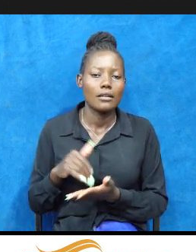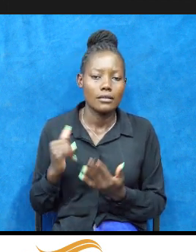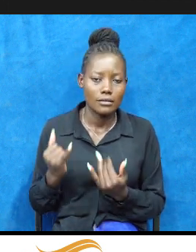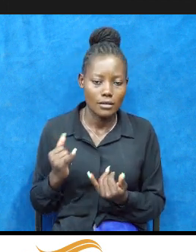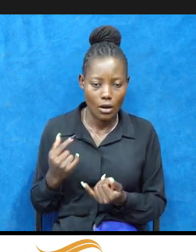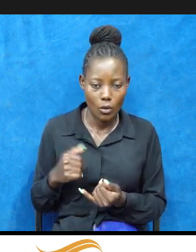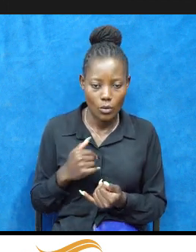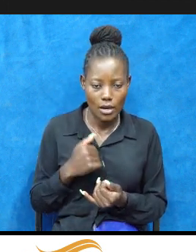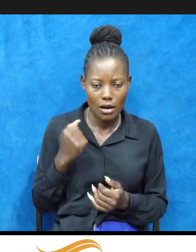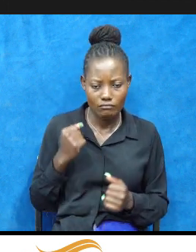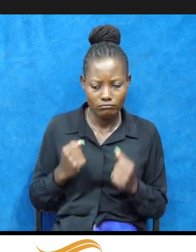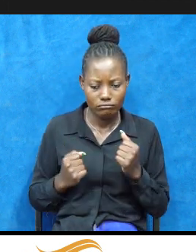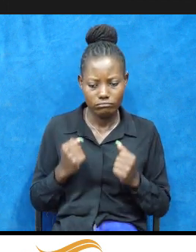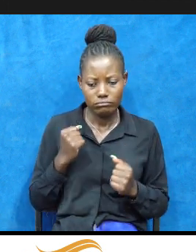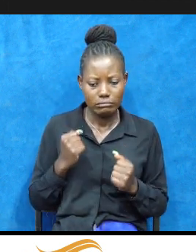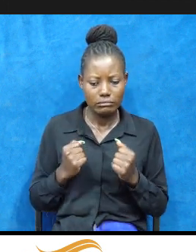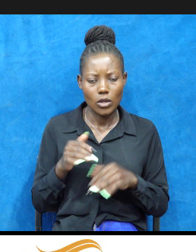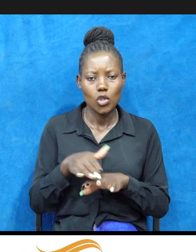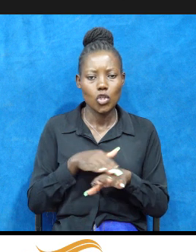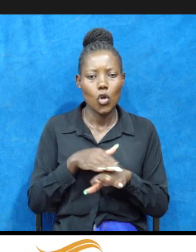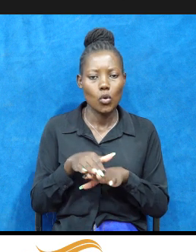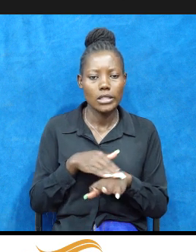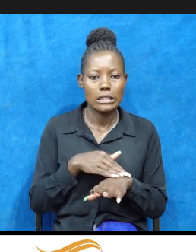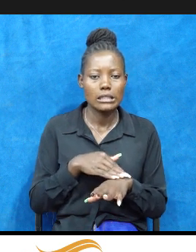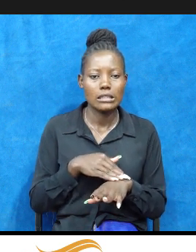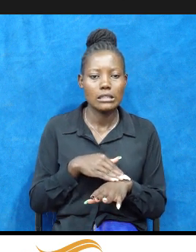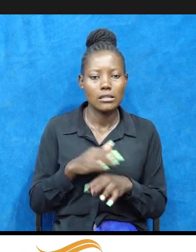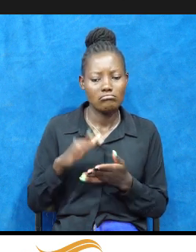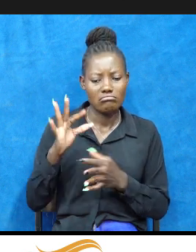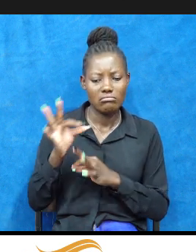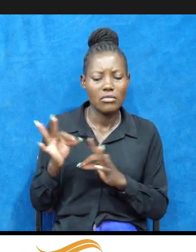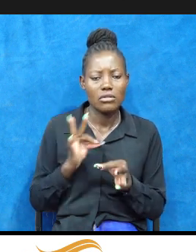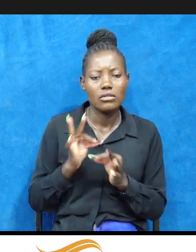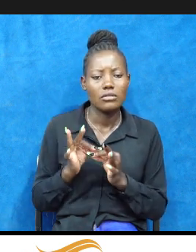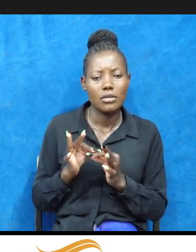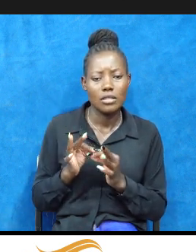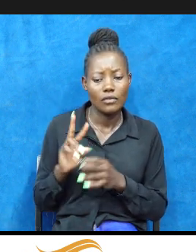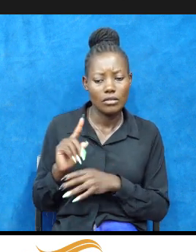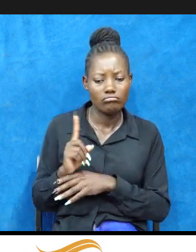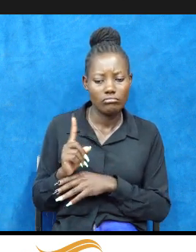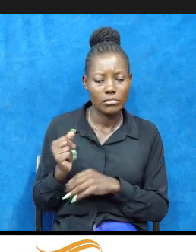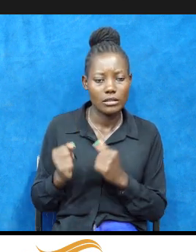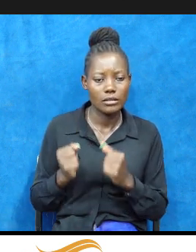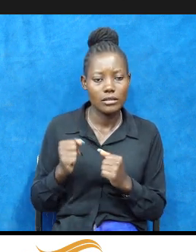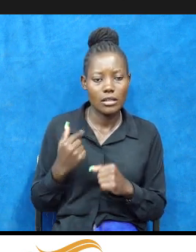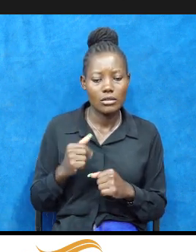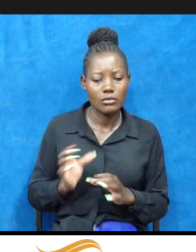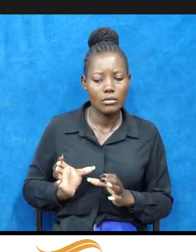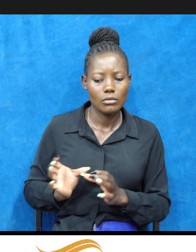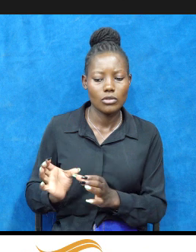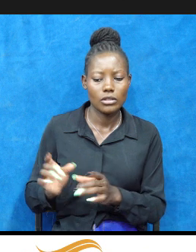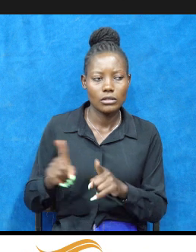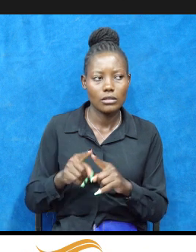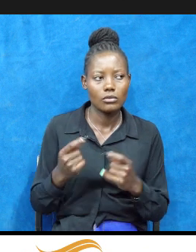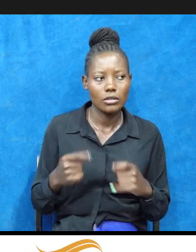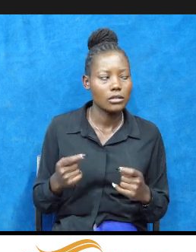just jogging. I should have been more descriptive, more specific. The 2 minute run, they're pushing. They're trying to see how